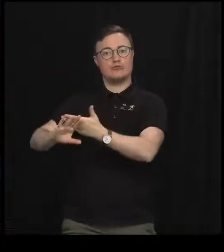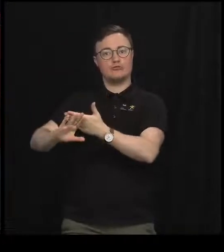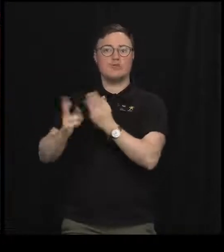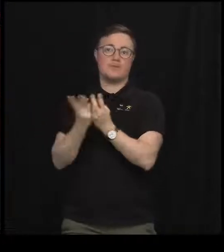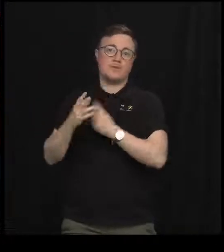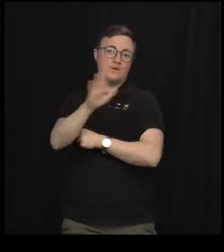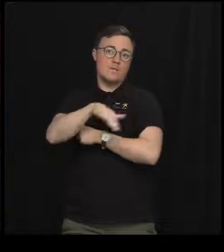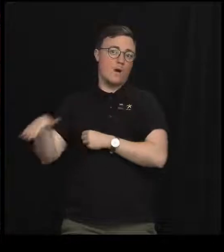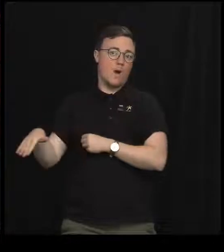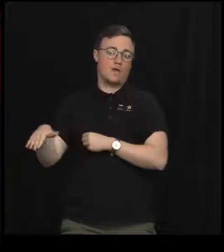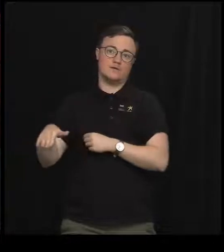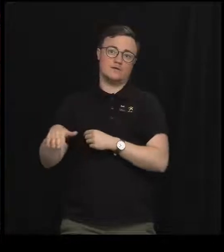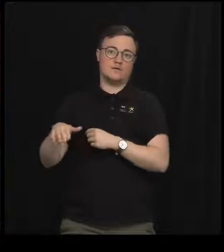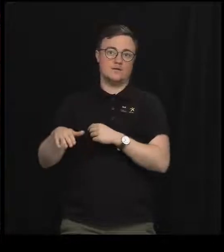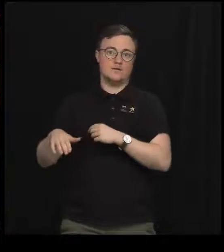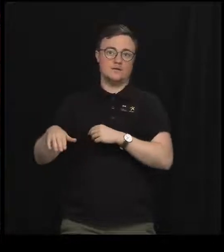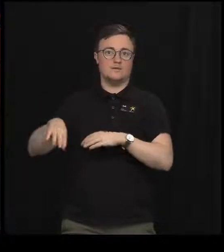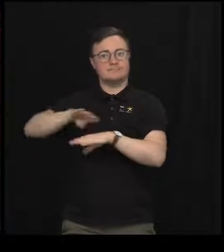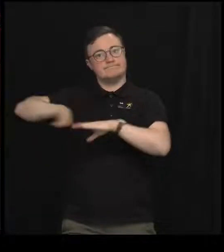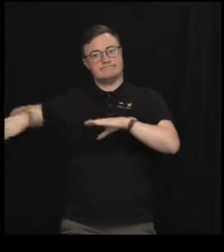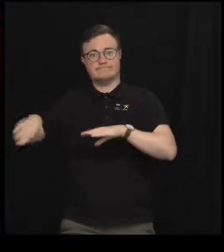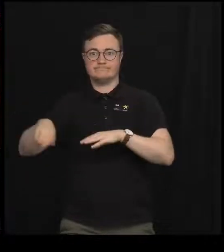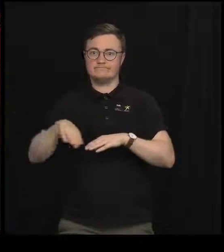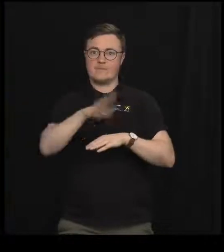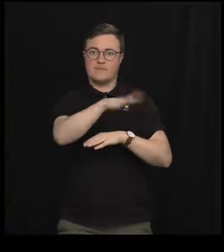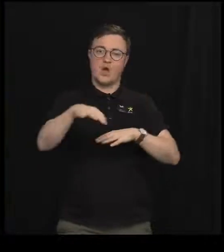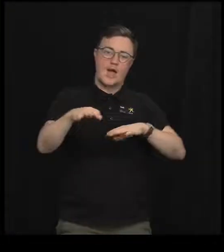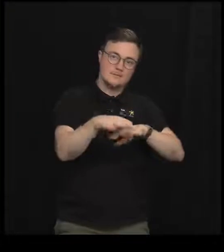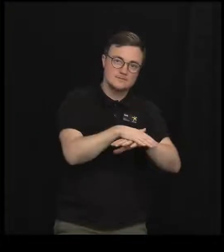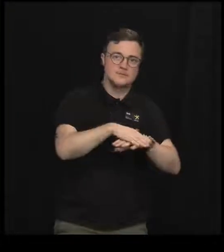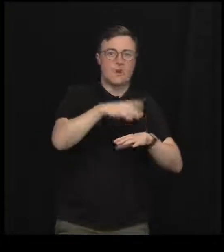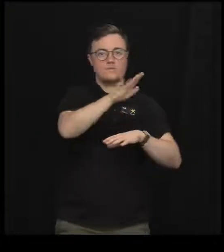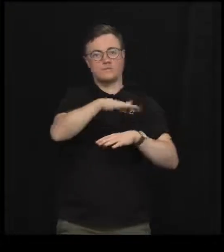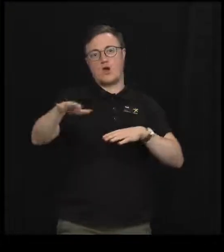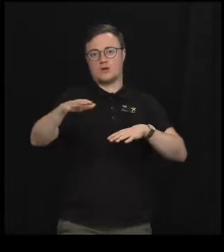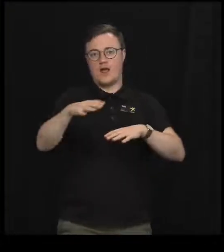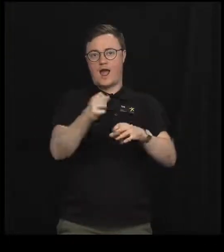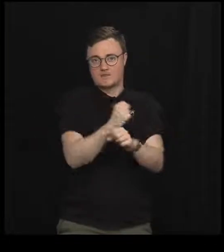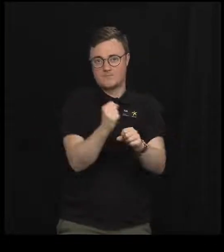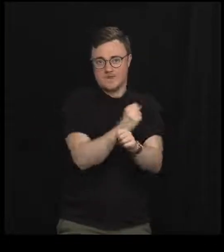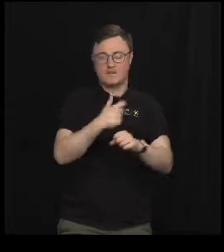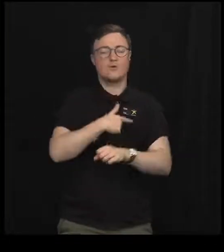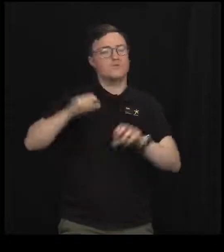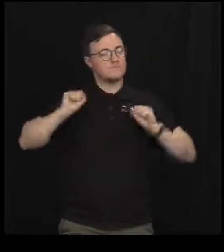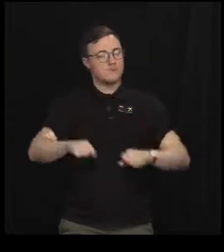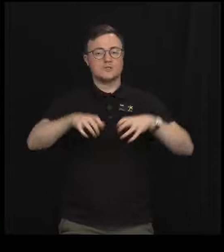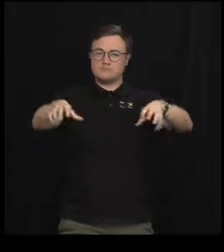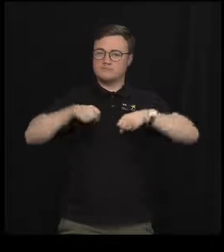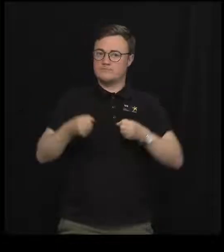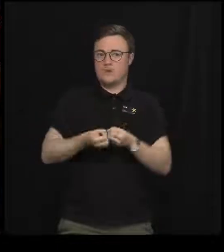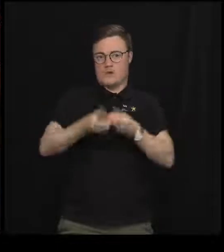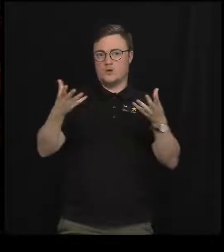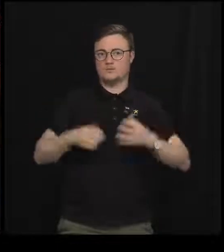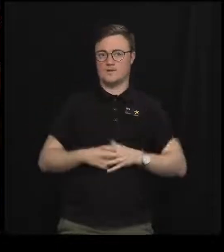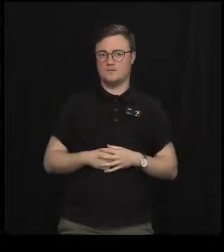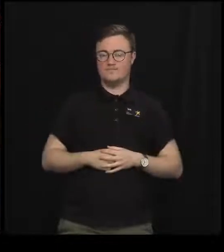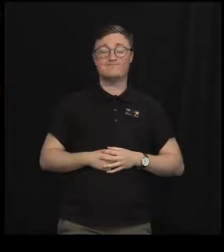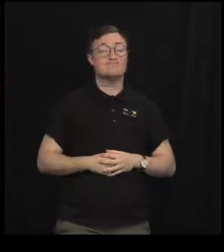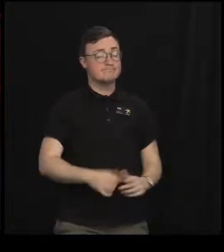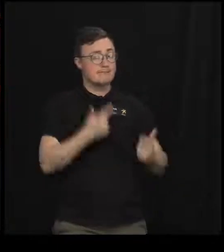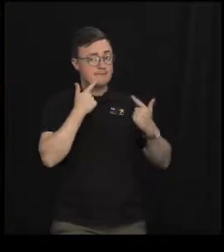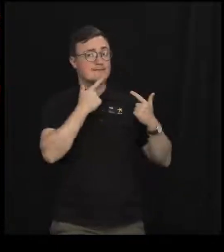children. So we have a lot to deal with. And the first thing is to know that we have to deal with all of this. Thank you. But